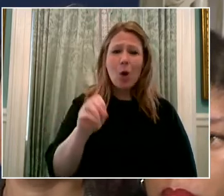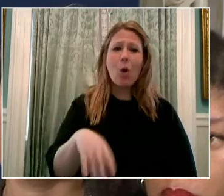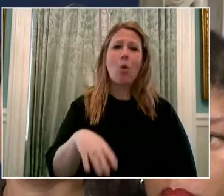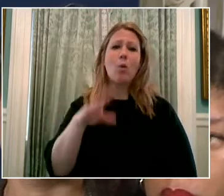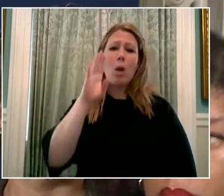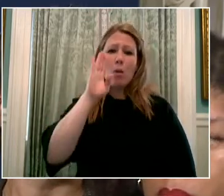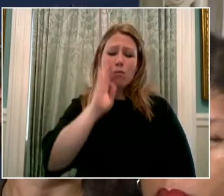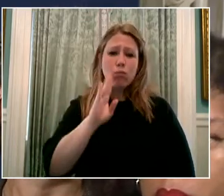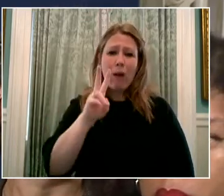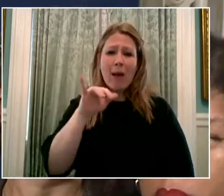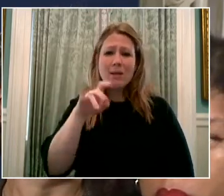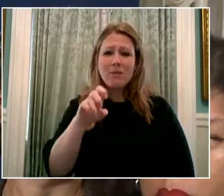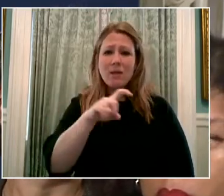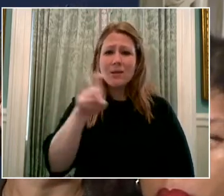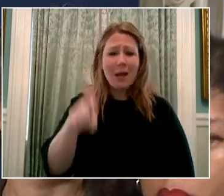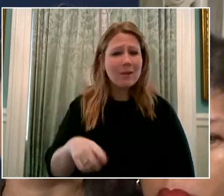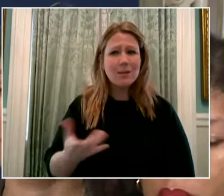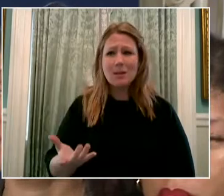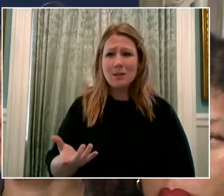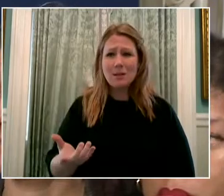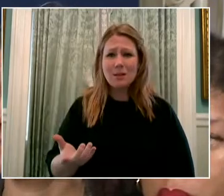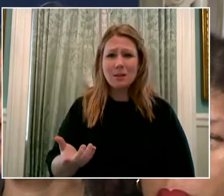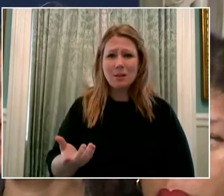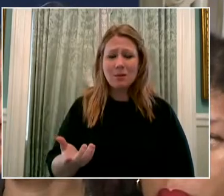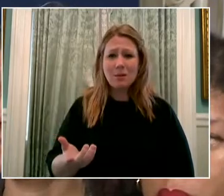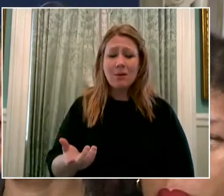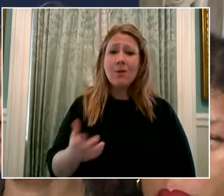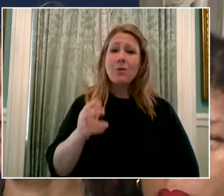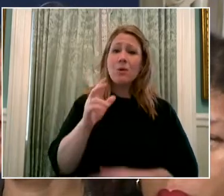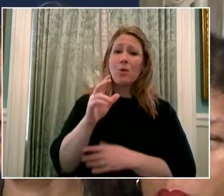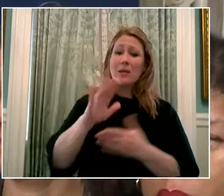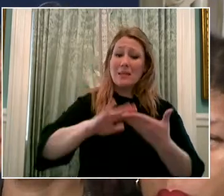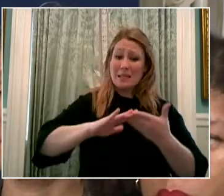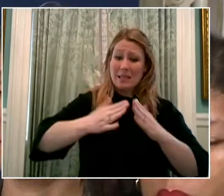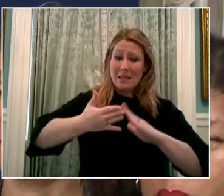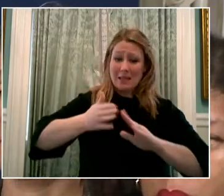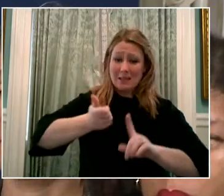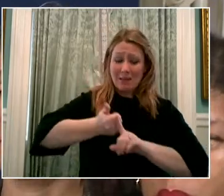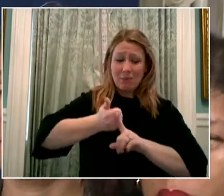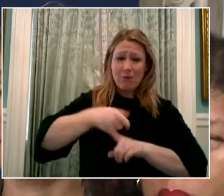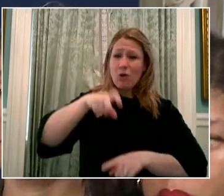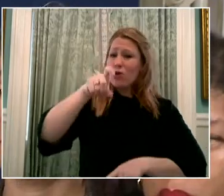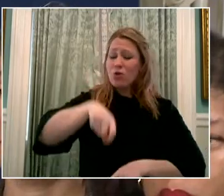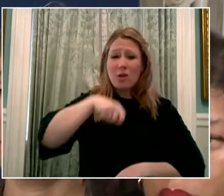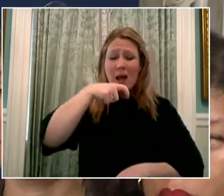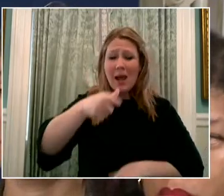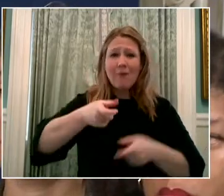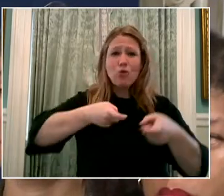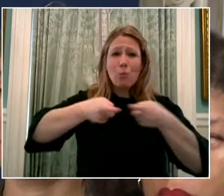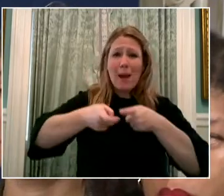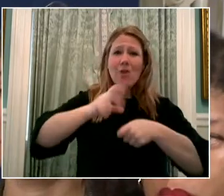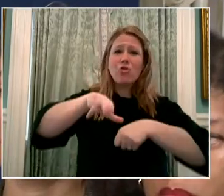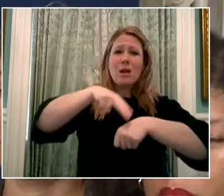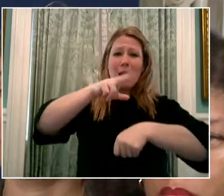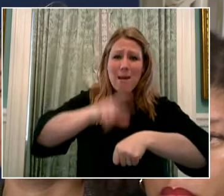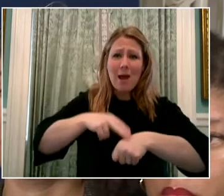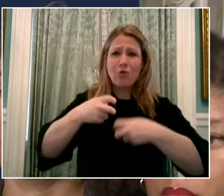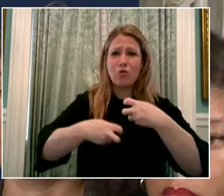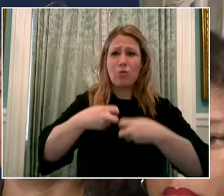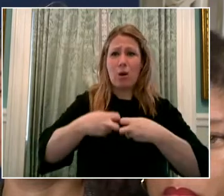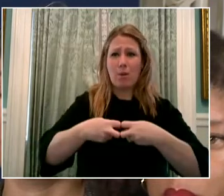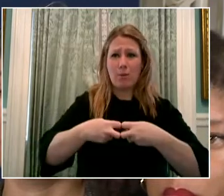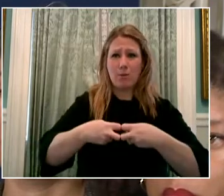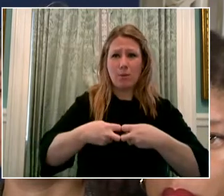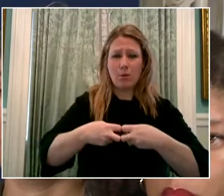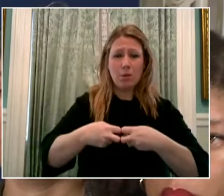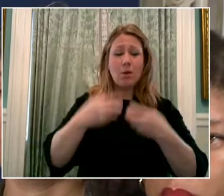deal with national problems. And so we are hoping they do what's within their span of control. The president can